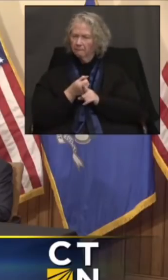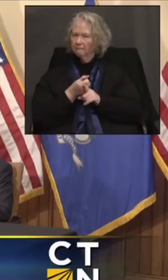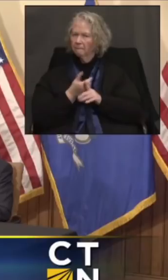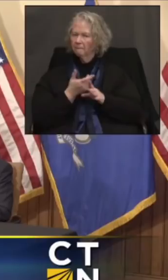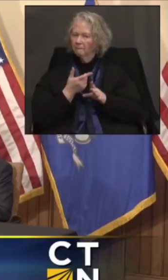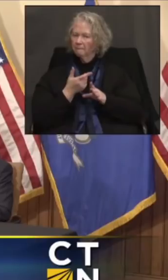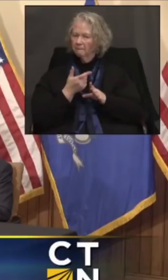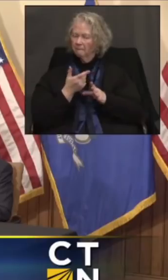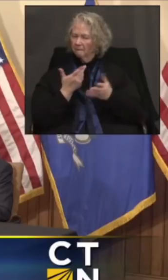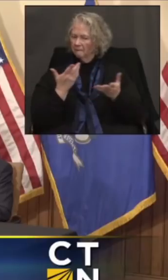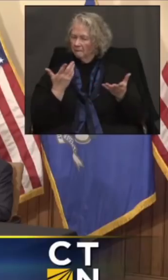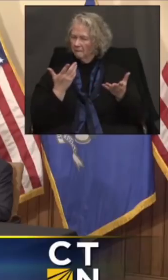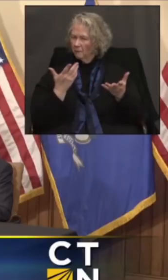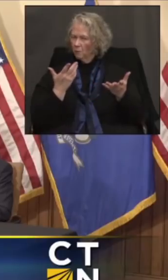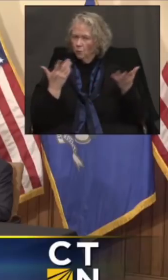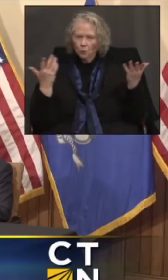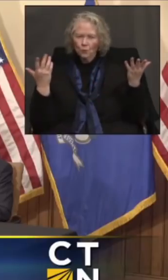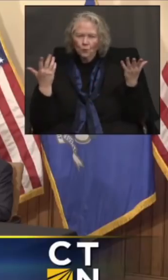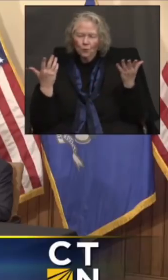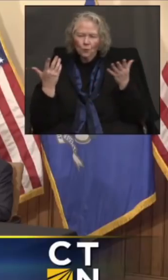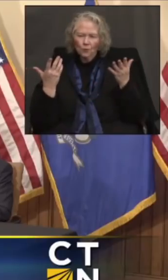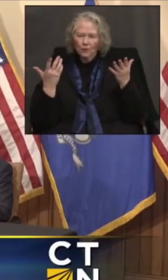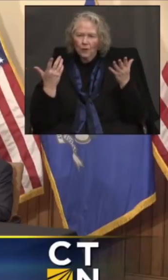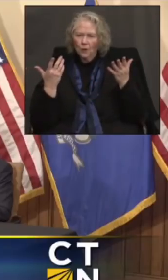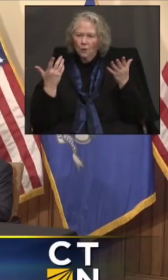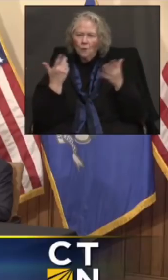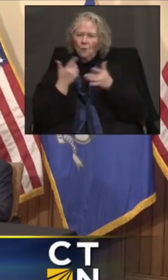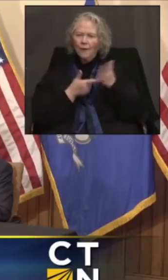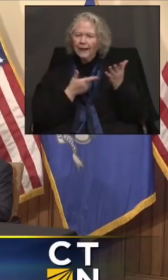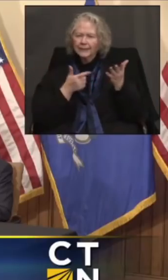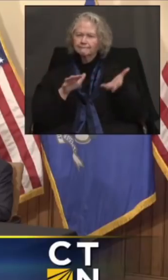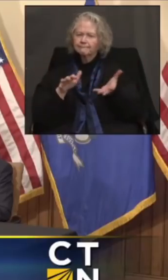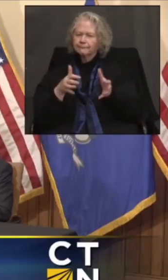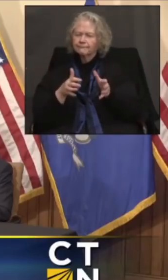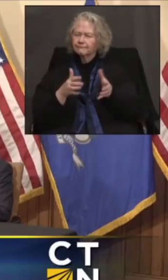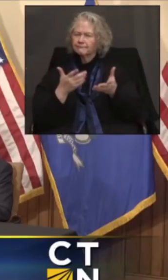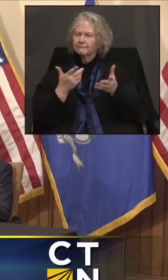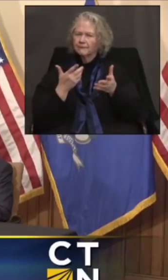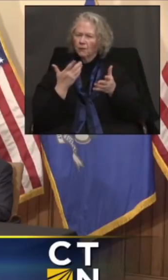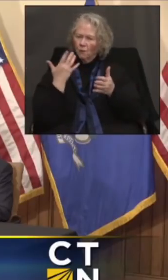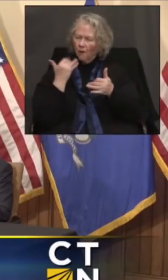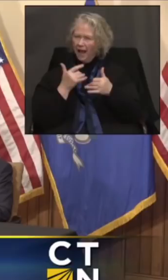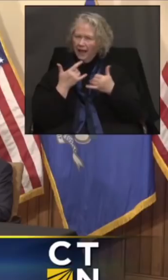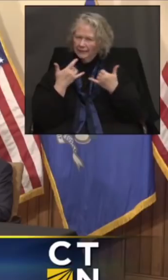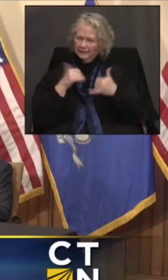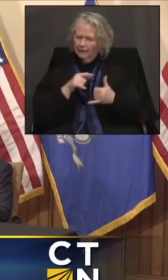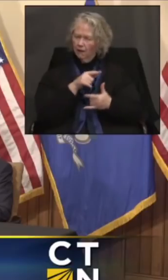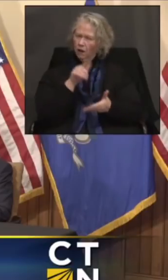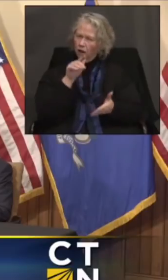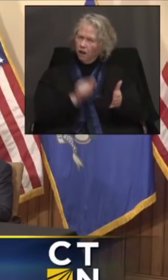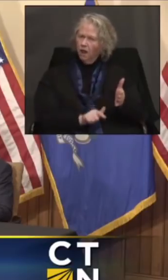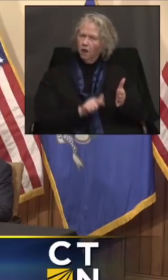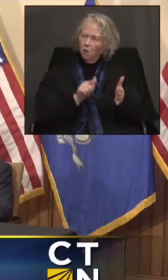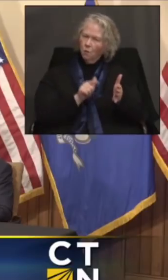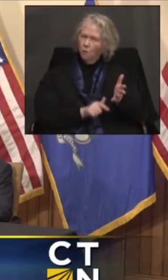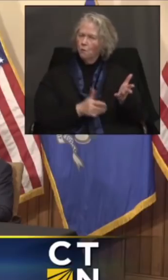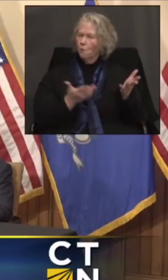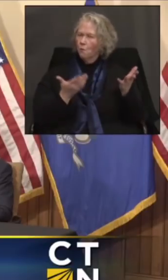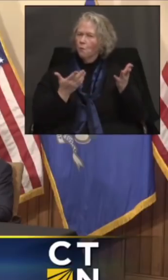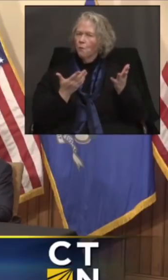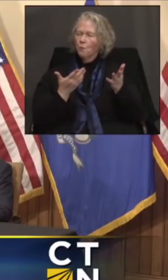out every week. So I guess what hasn't gone right to result in such extreme and enduring disparities, and